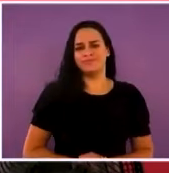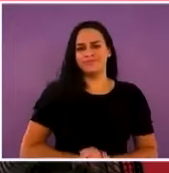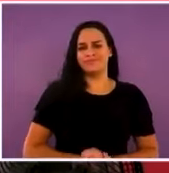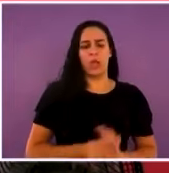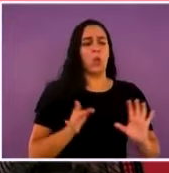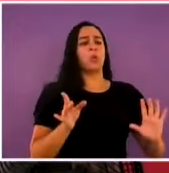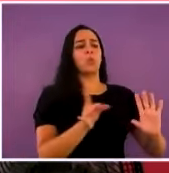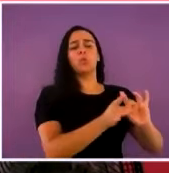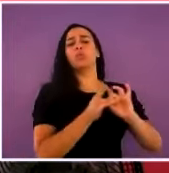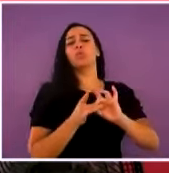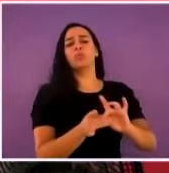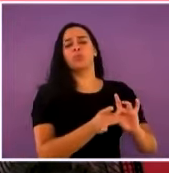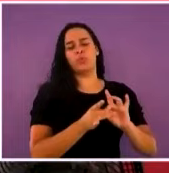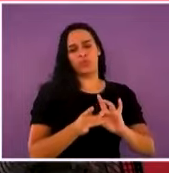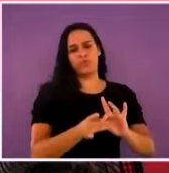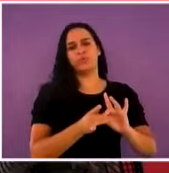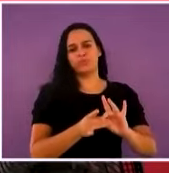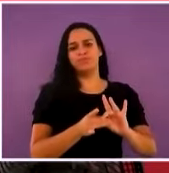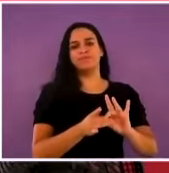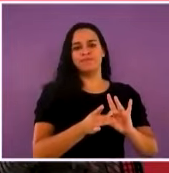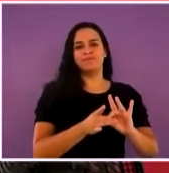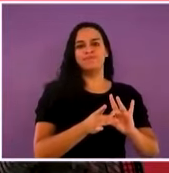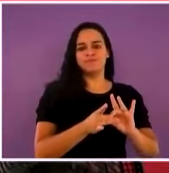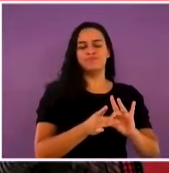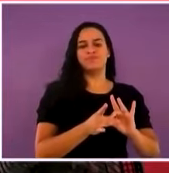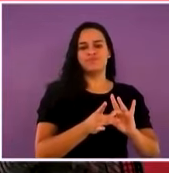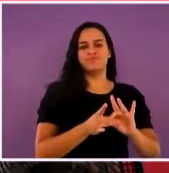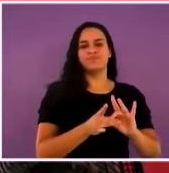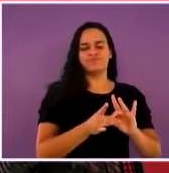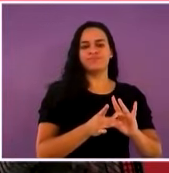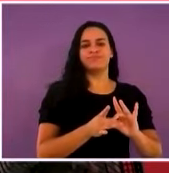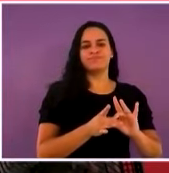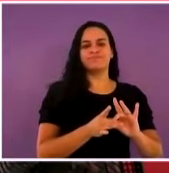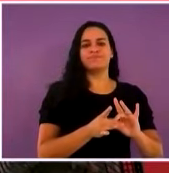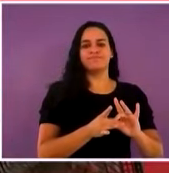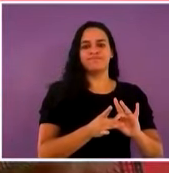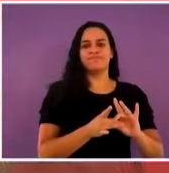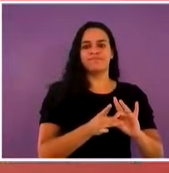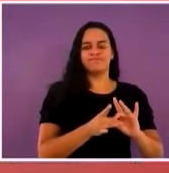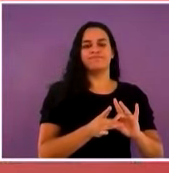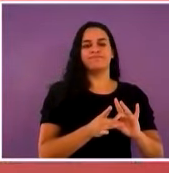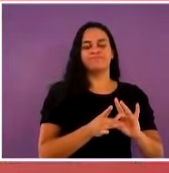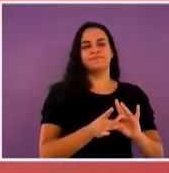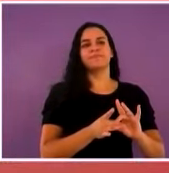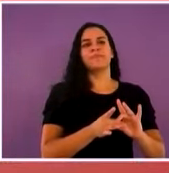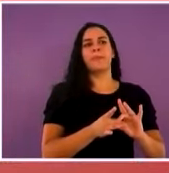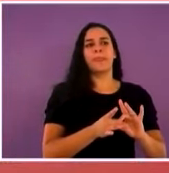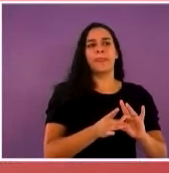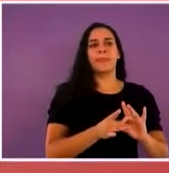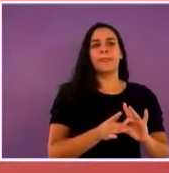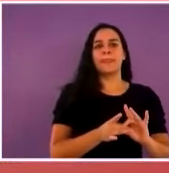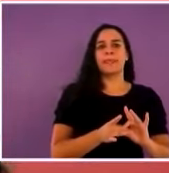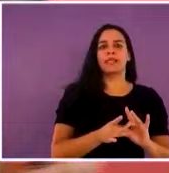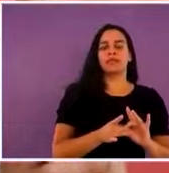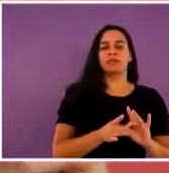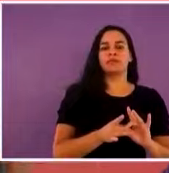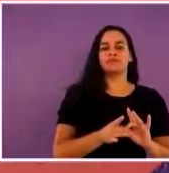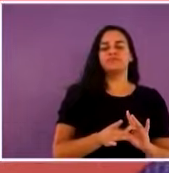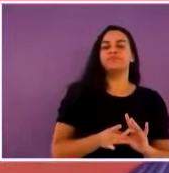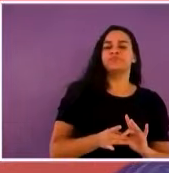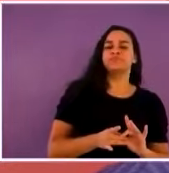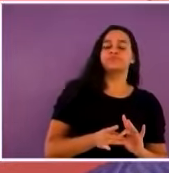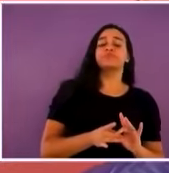is done by way of walking together, praying together, and